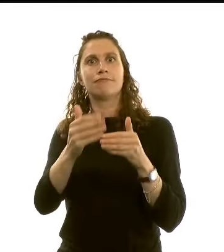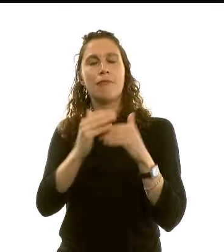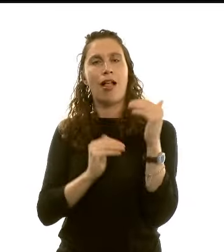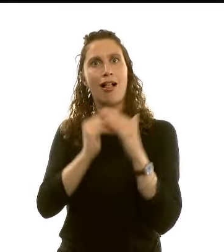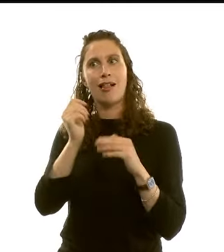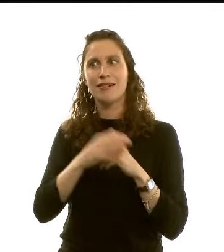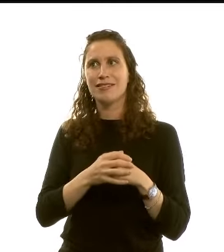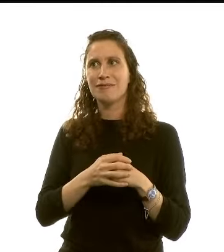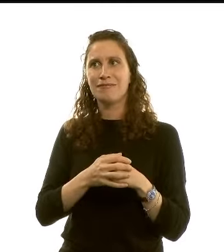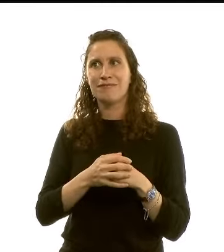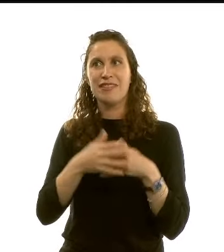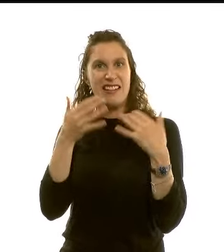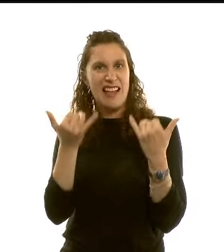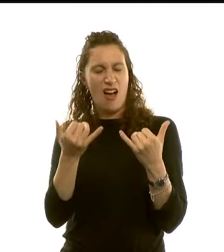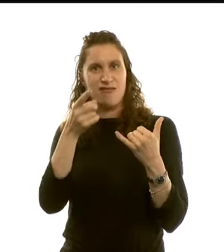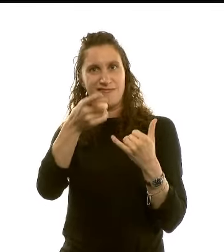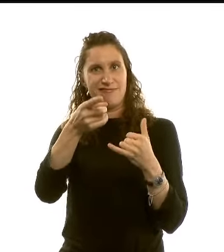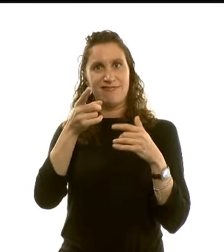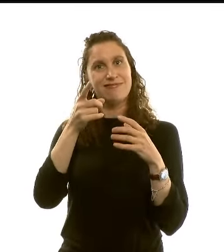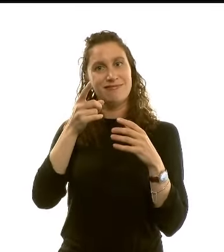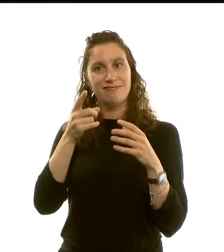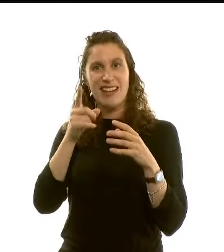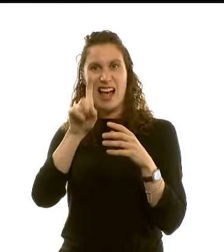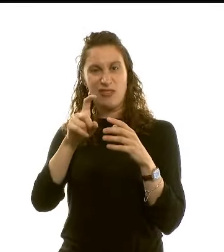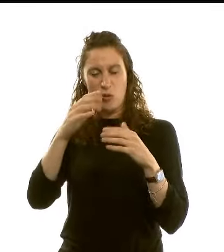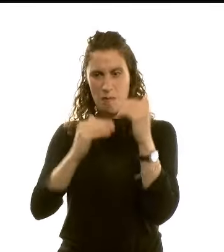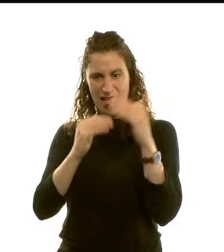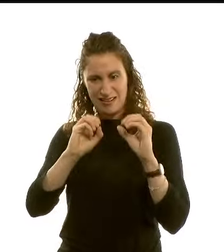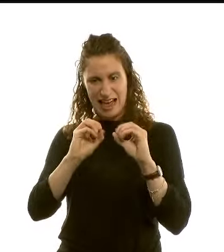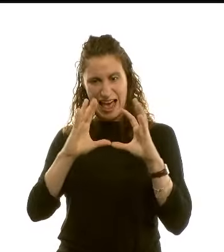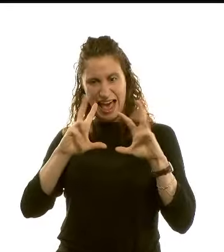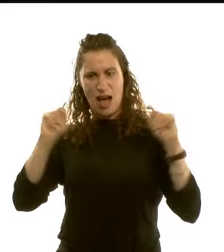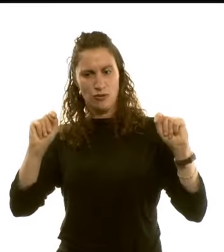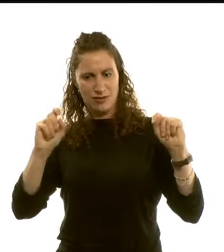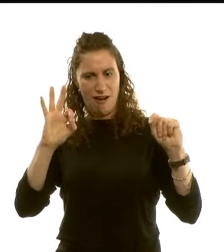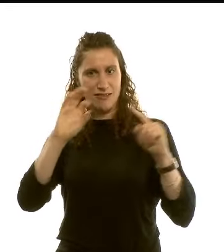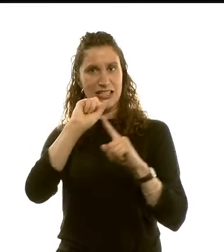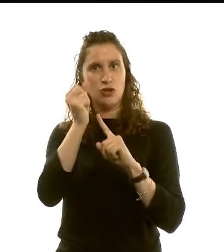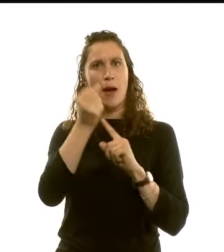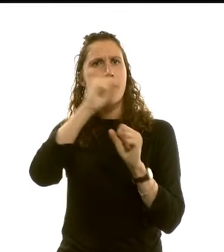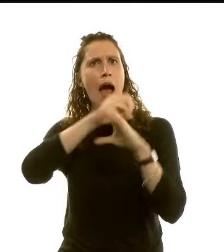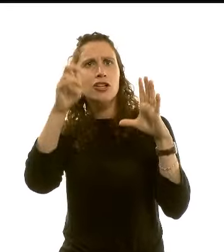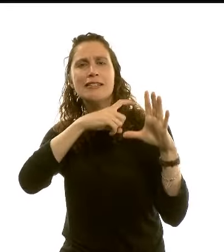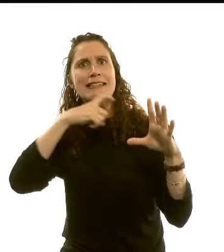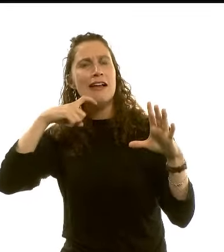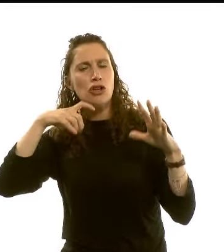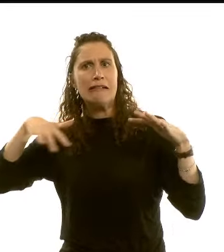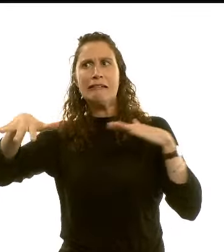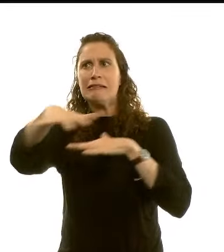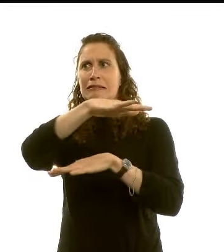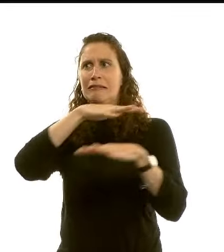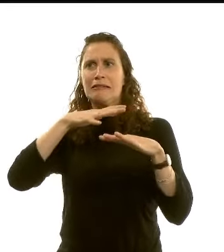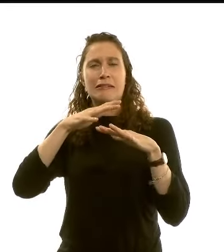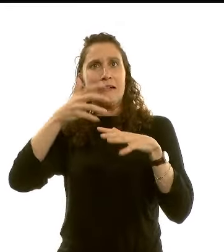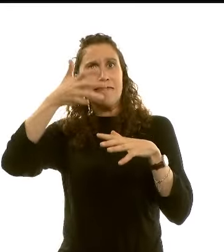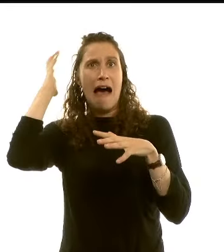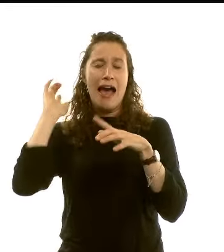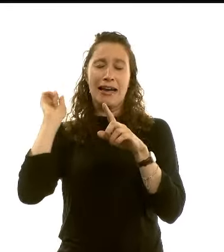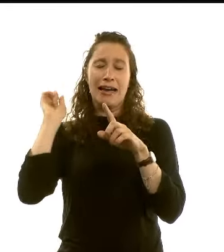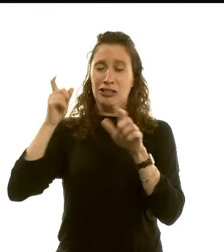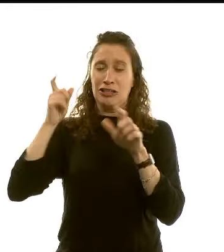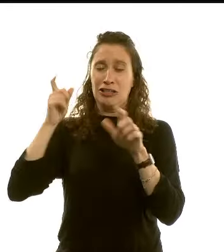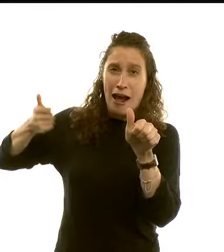we're going to put you in a situation that you have to build your way out of. So imagine you're in a desert and then there's lions coming and it's chasing you. How are you going to